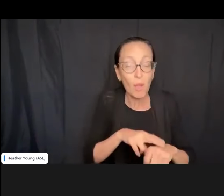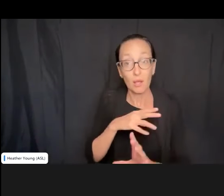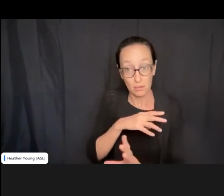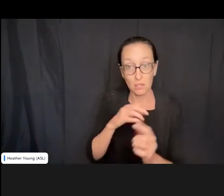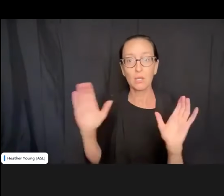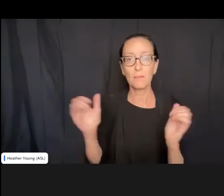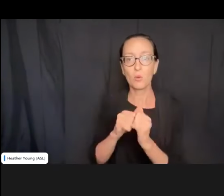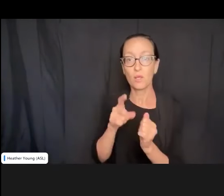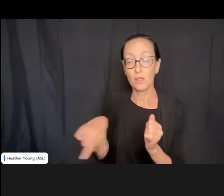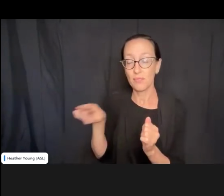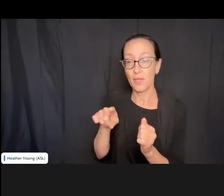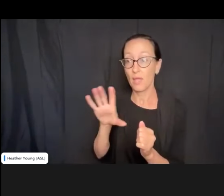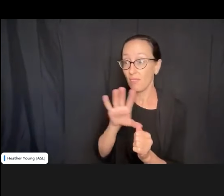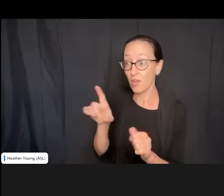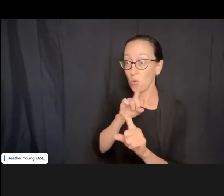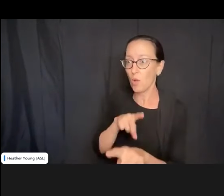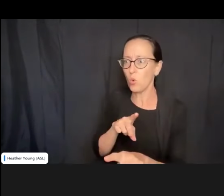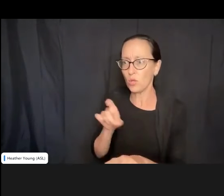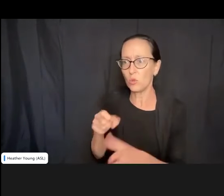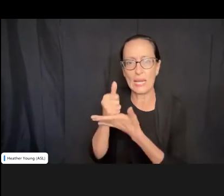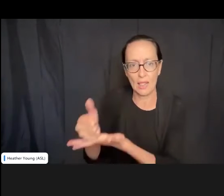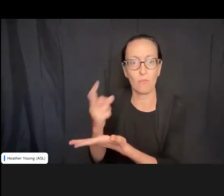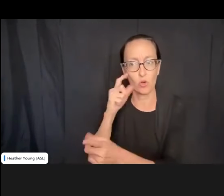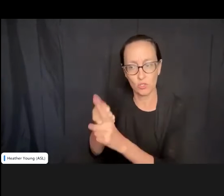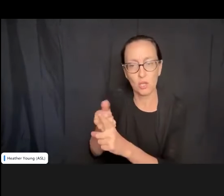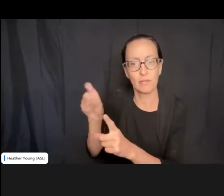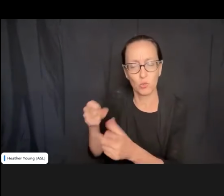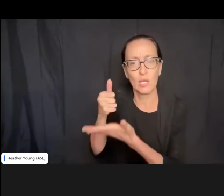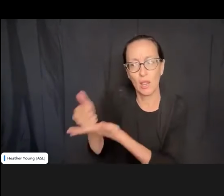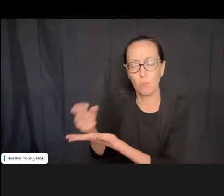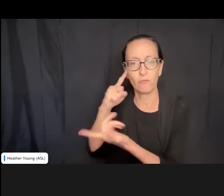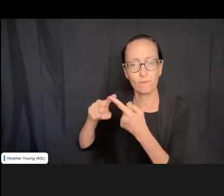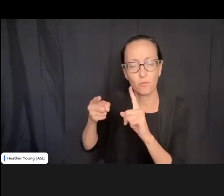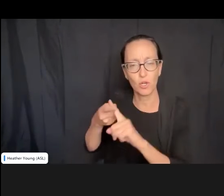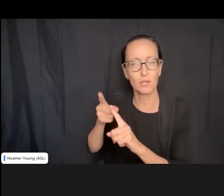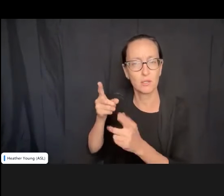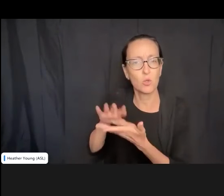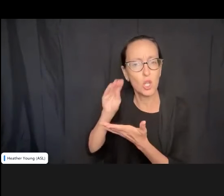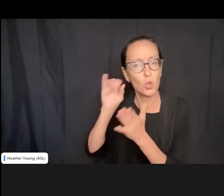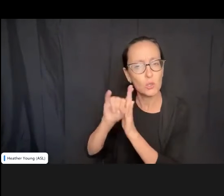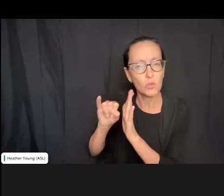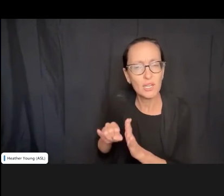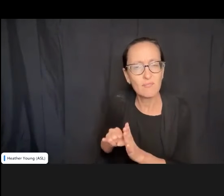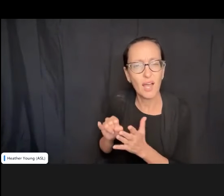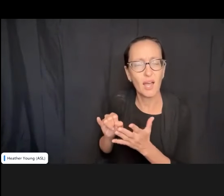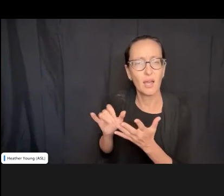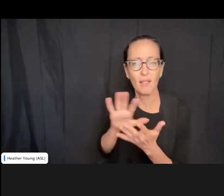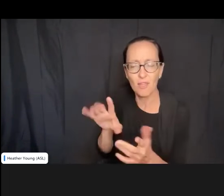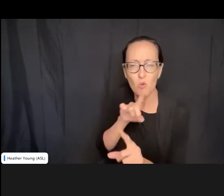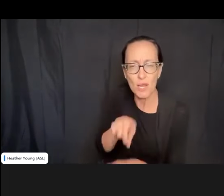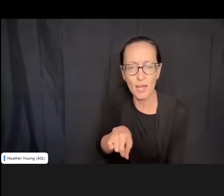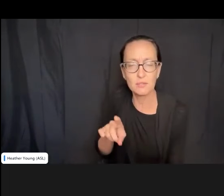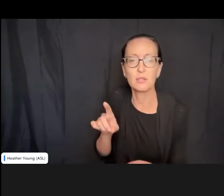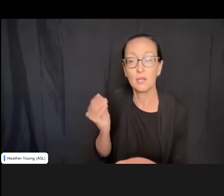where we would want you to get help for yourself, get help for a friend, or for our staff or our parents to let us know when